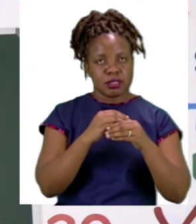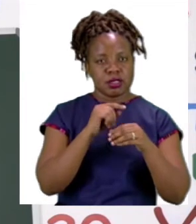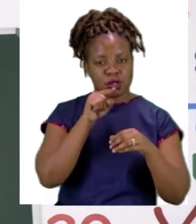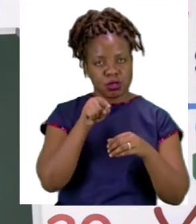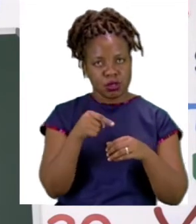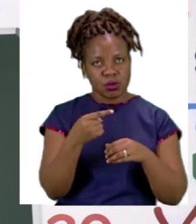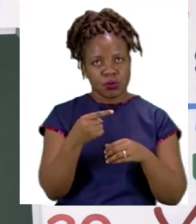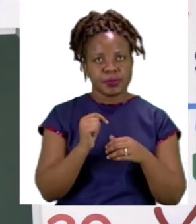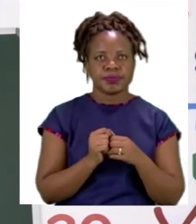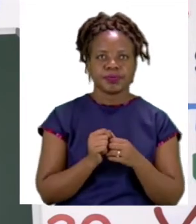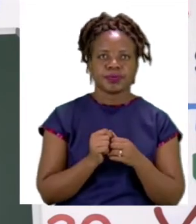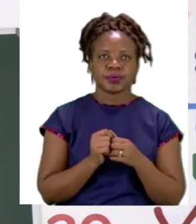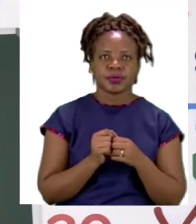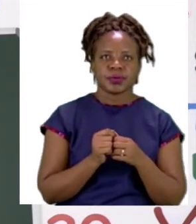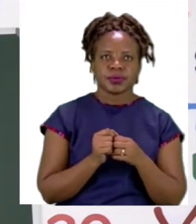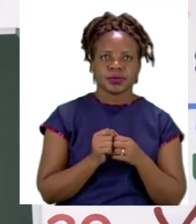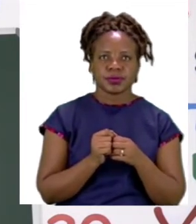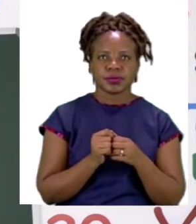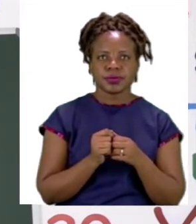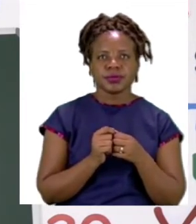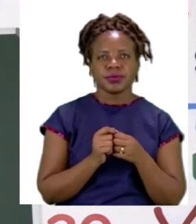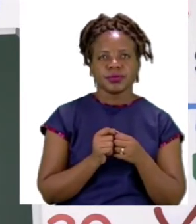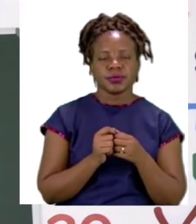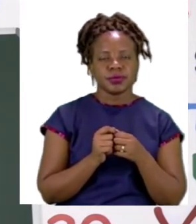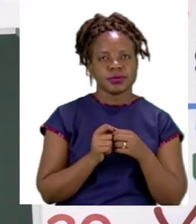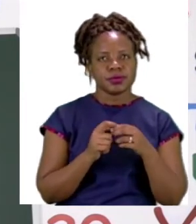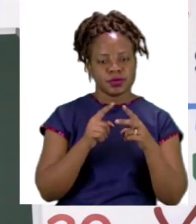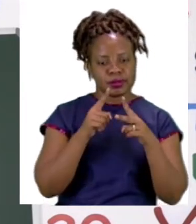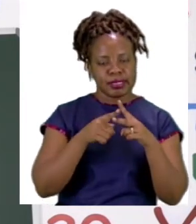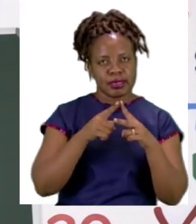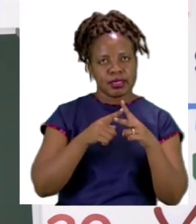comma, and then I'm going to write glass.